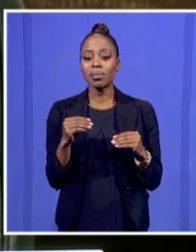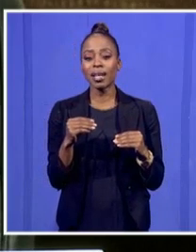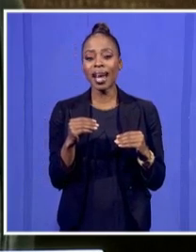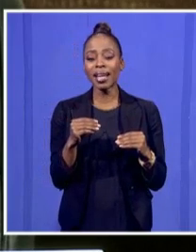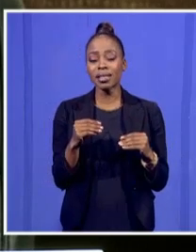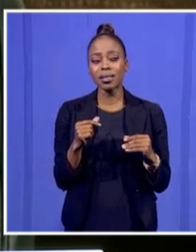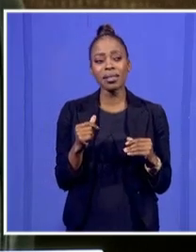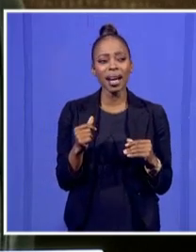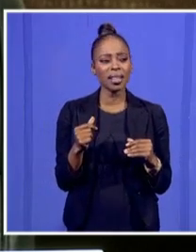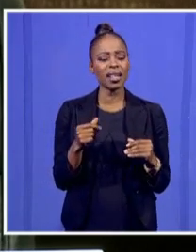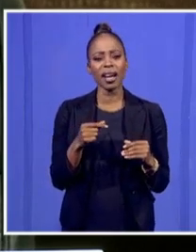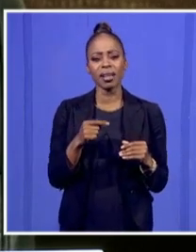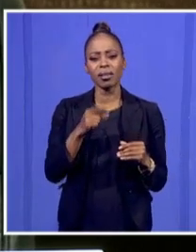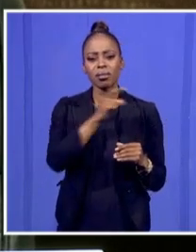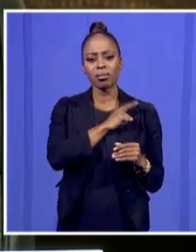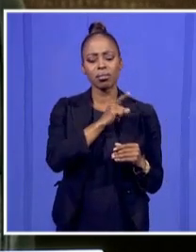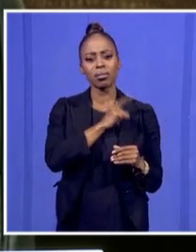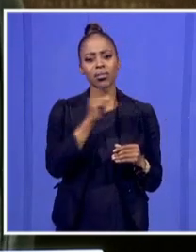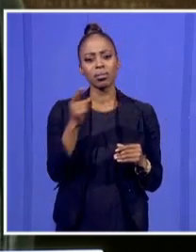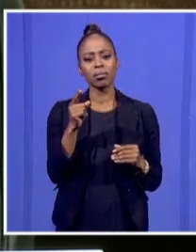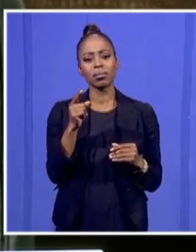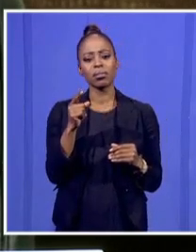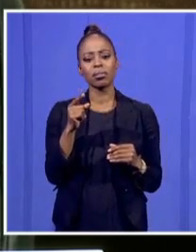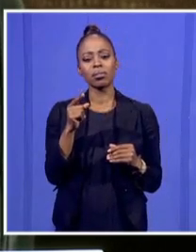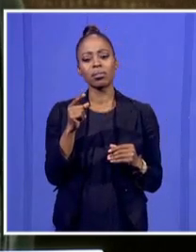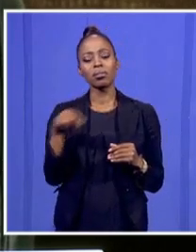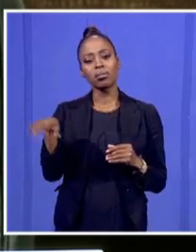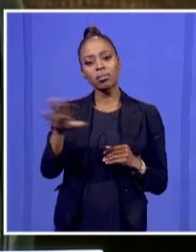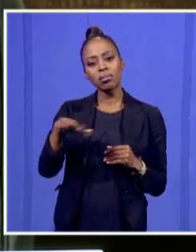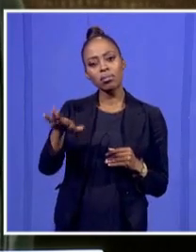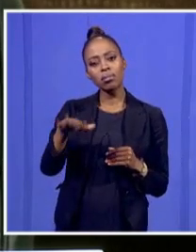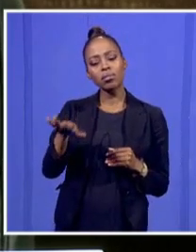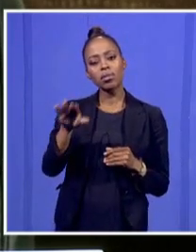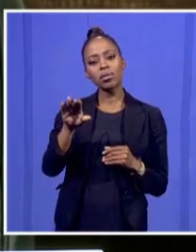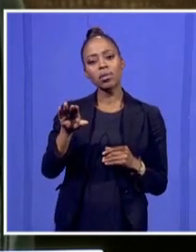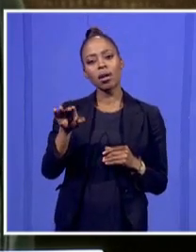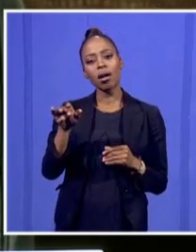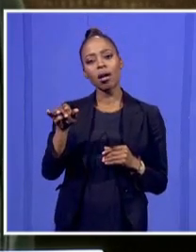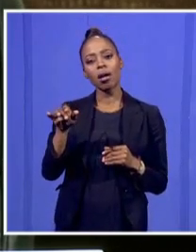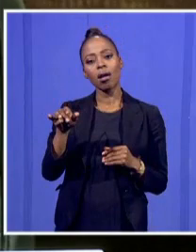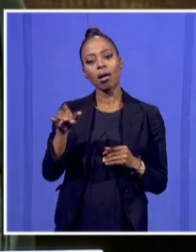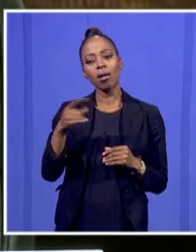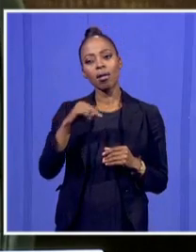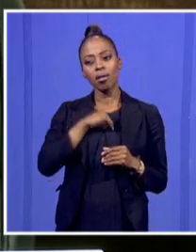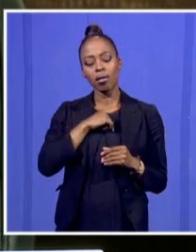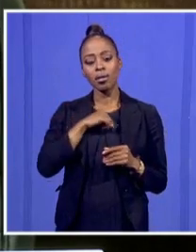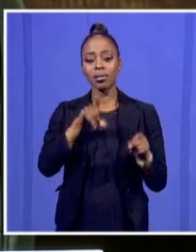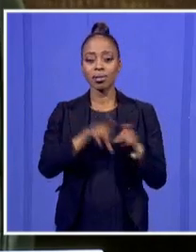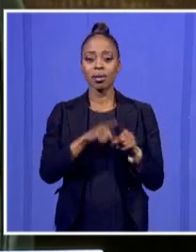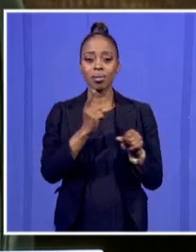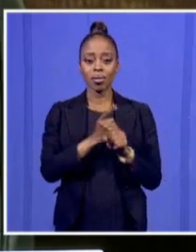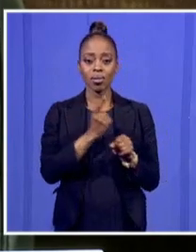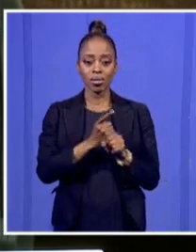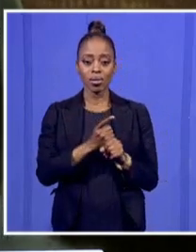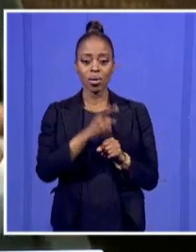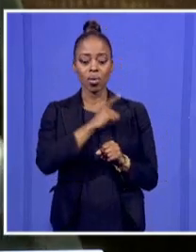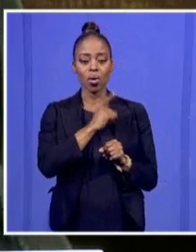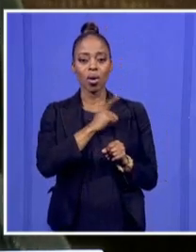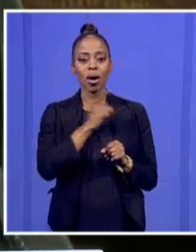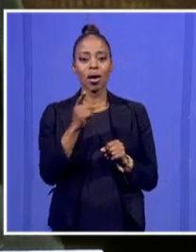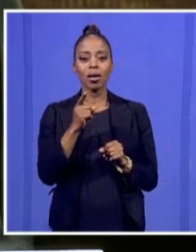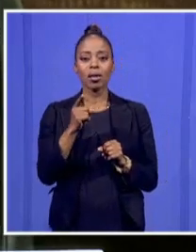Africa, from the long sandy beaches along our coastlines to the spectacular view of